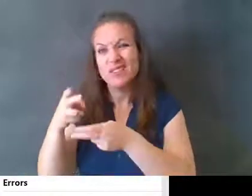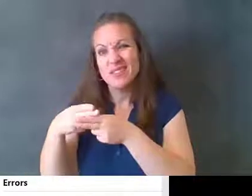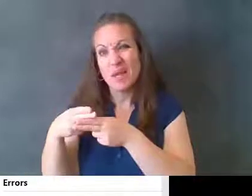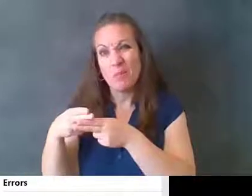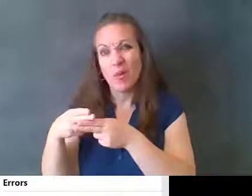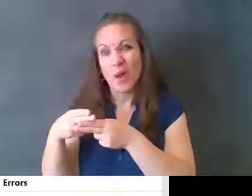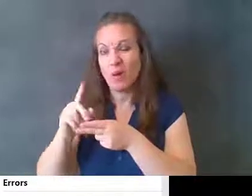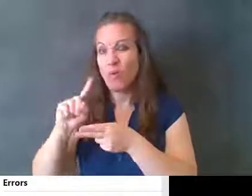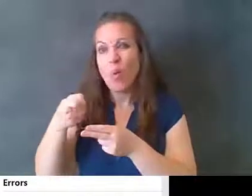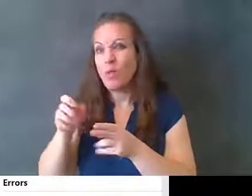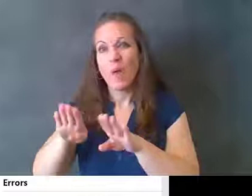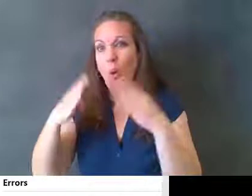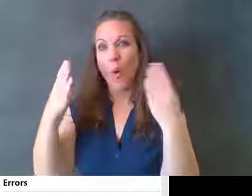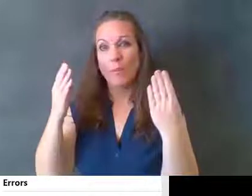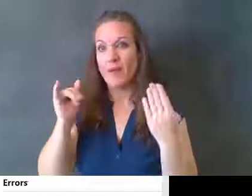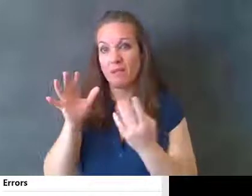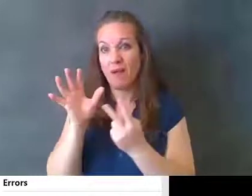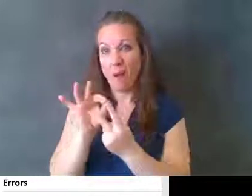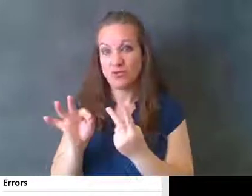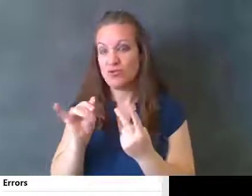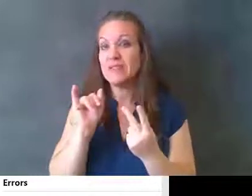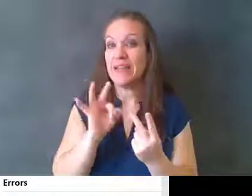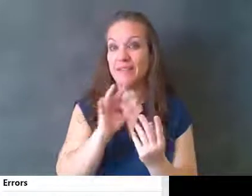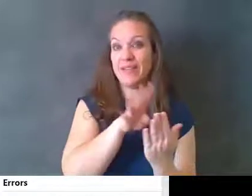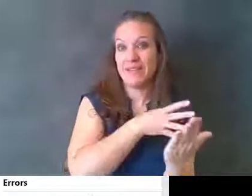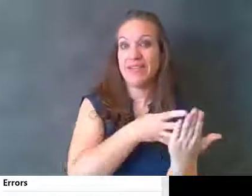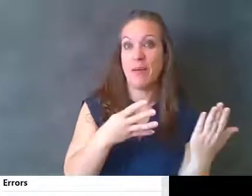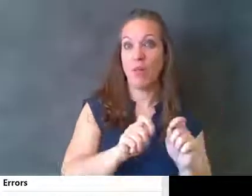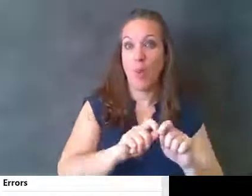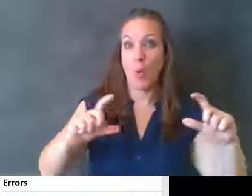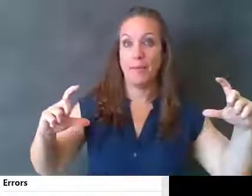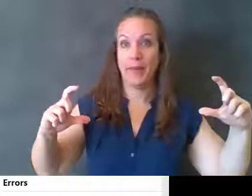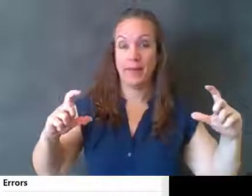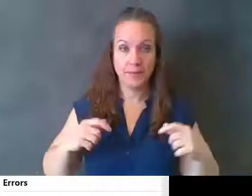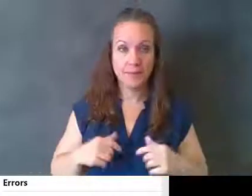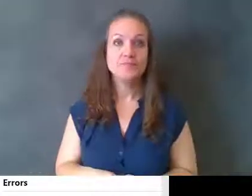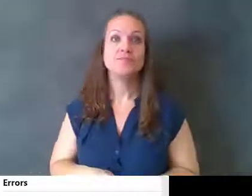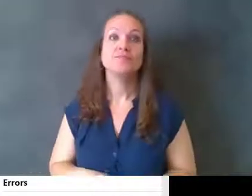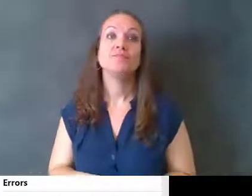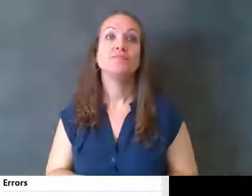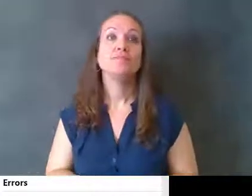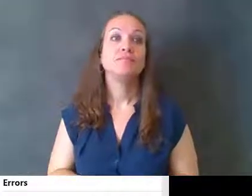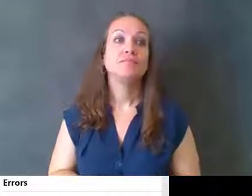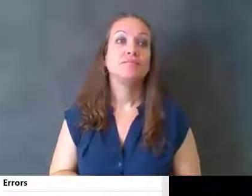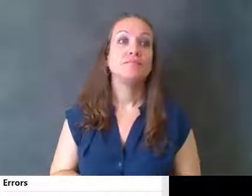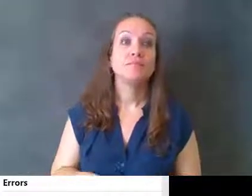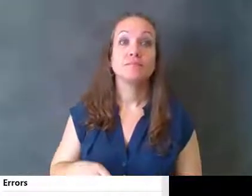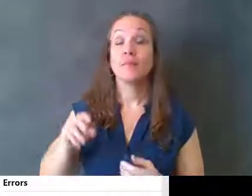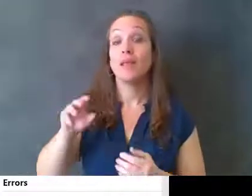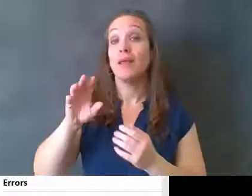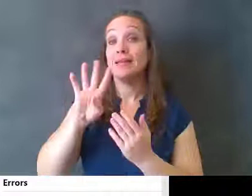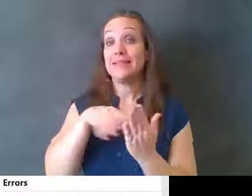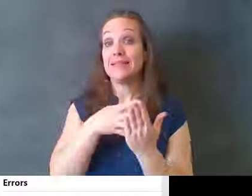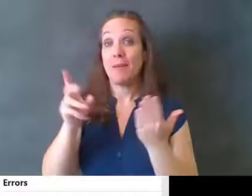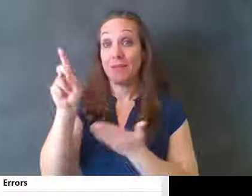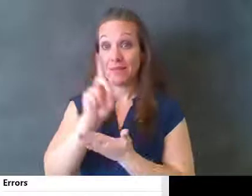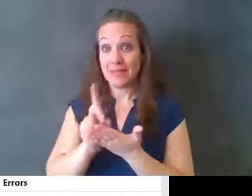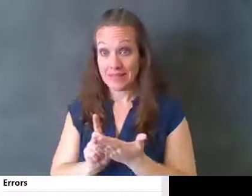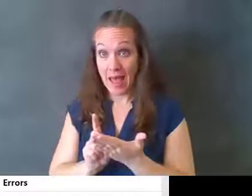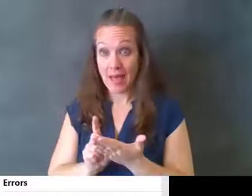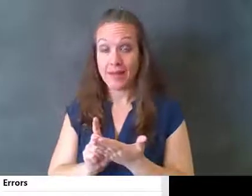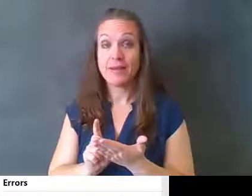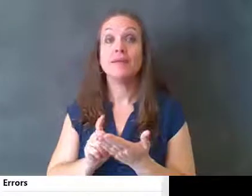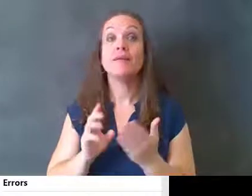table. I'm going to select Table Design. And then on my left side of the ribbon here, it says Table